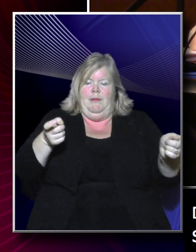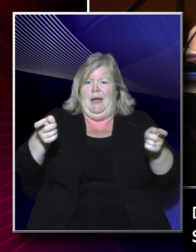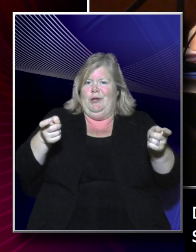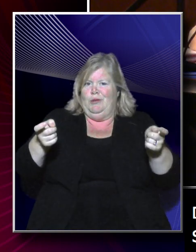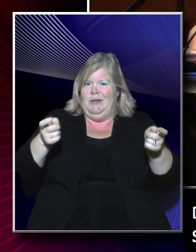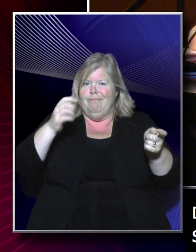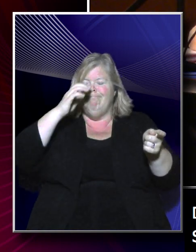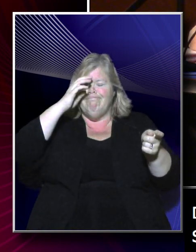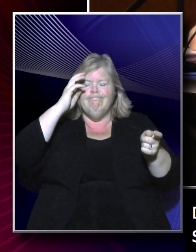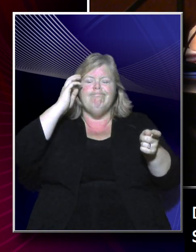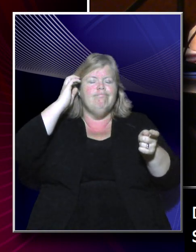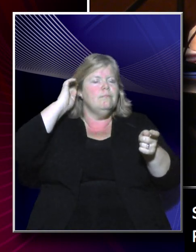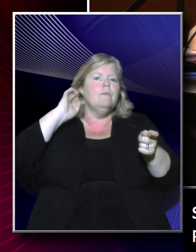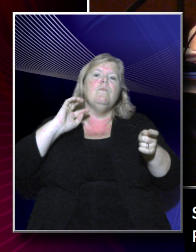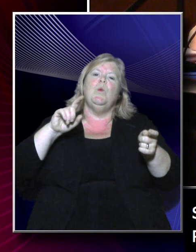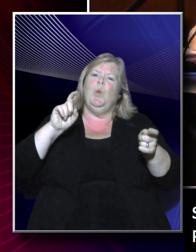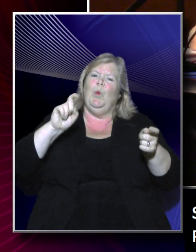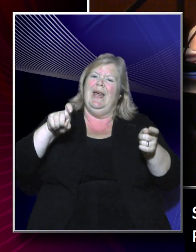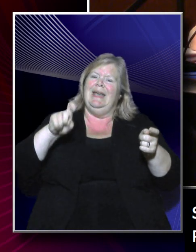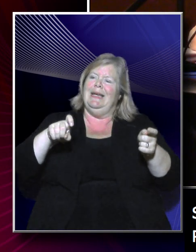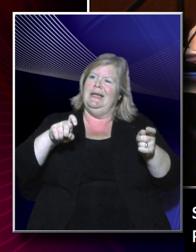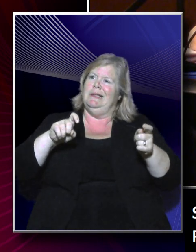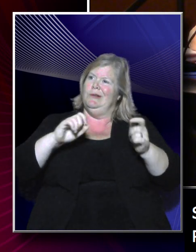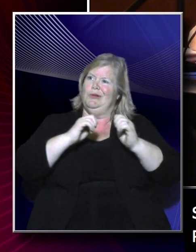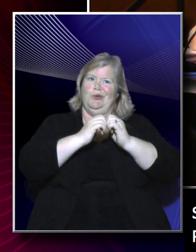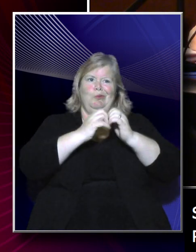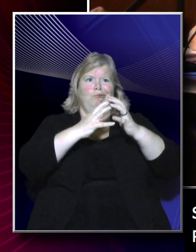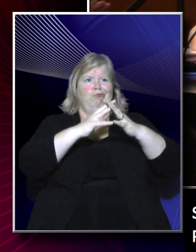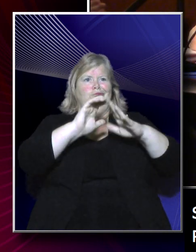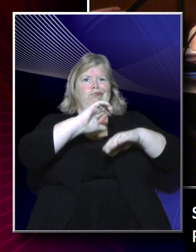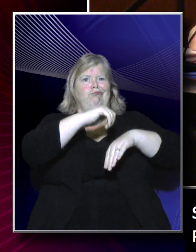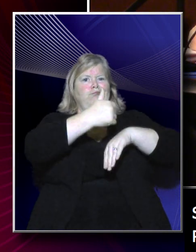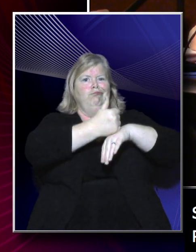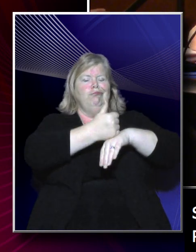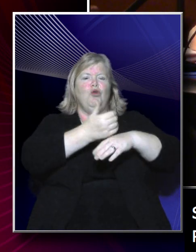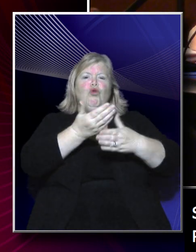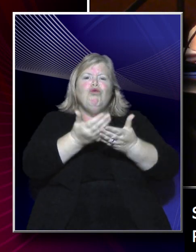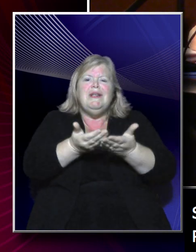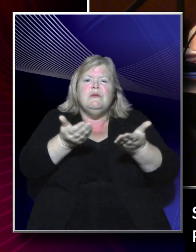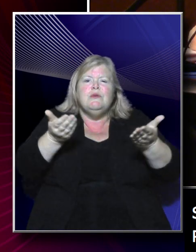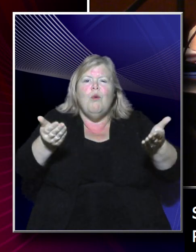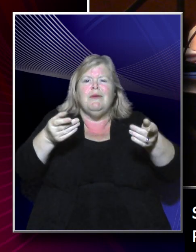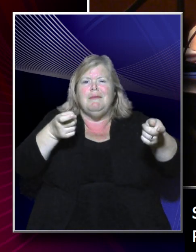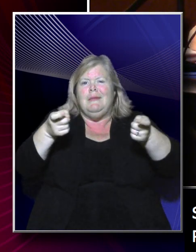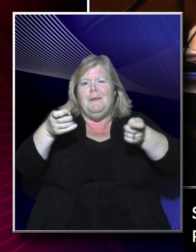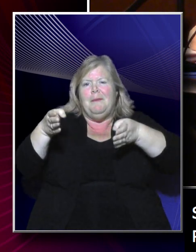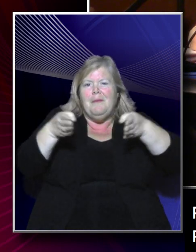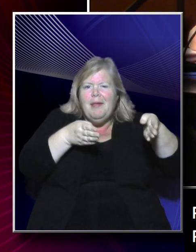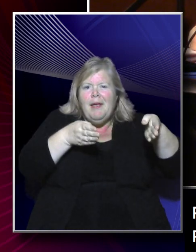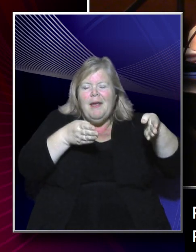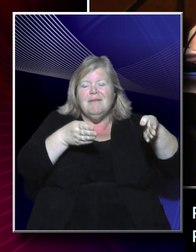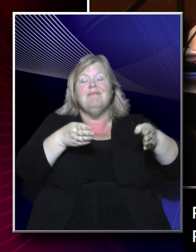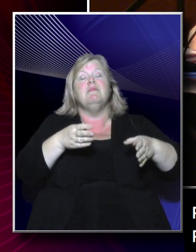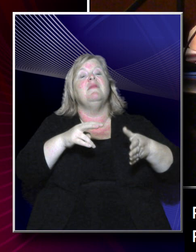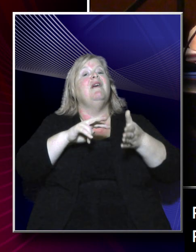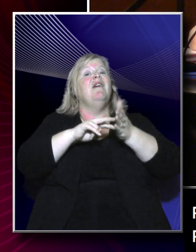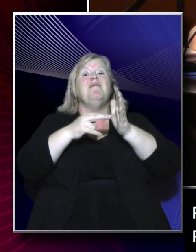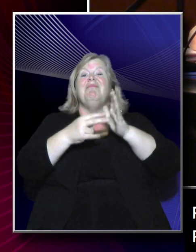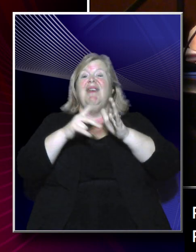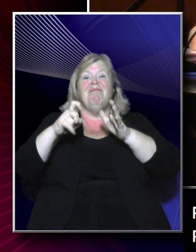to implement a resource management plan that incorporates building